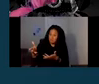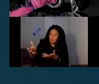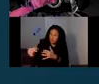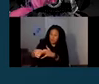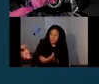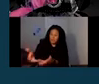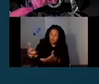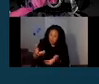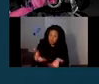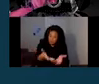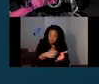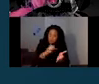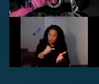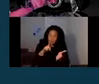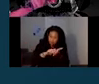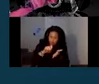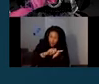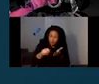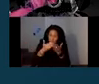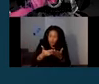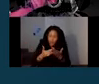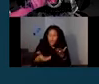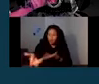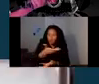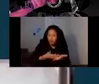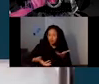to write, study, and discuss the